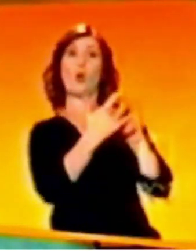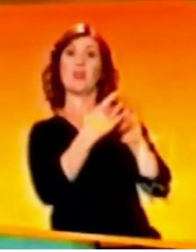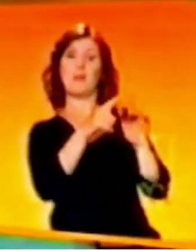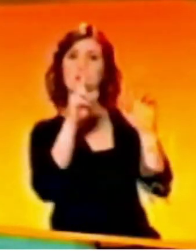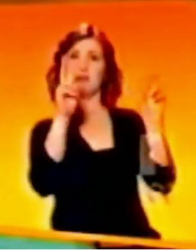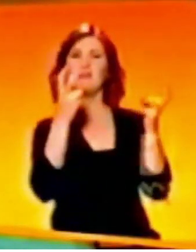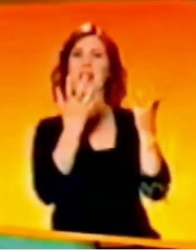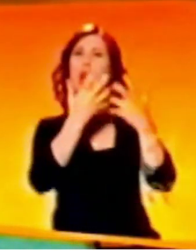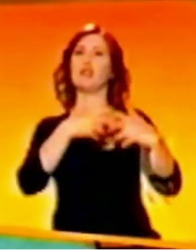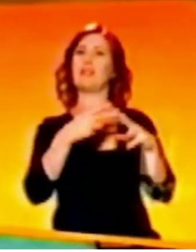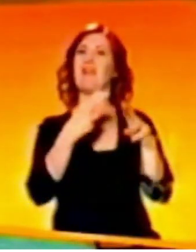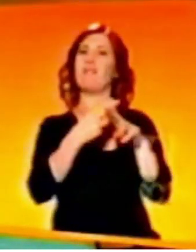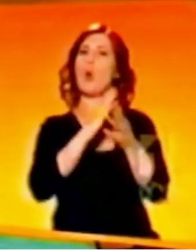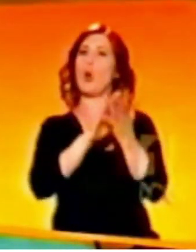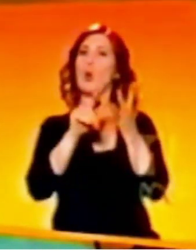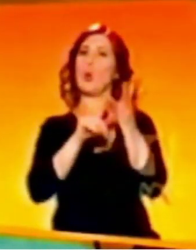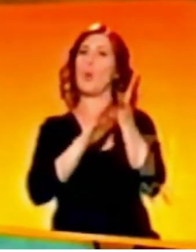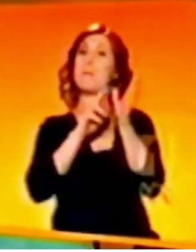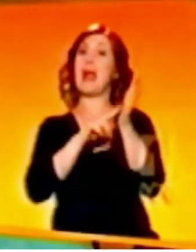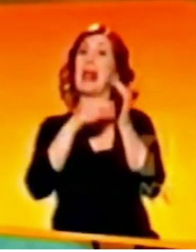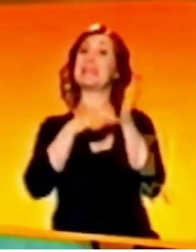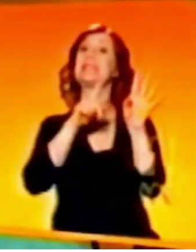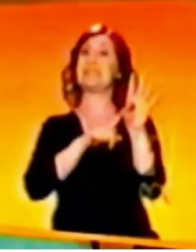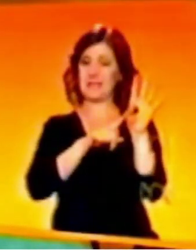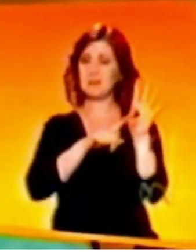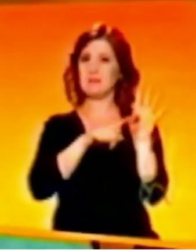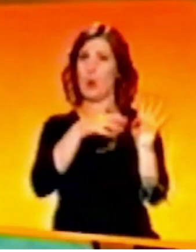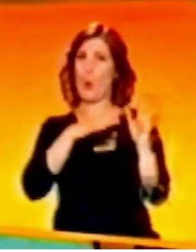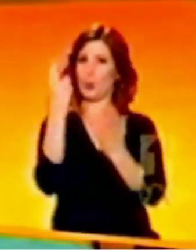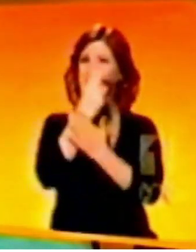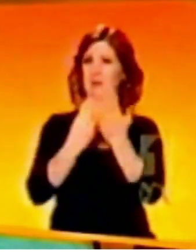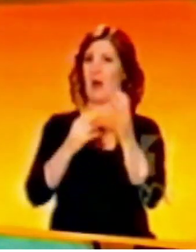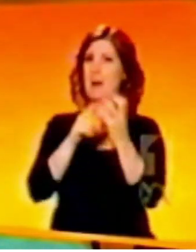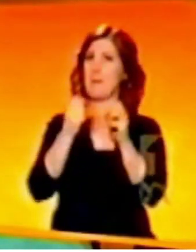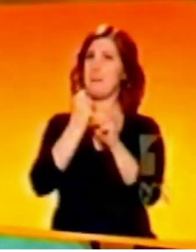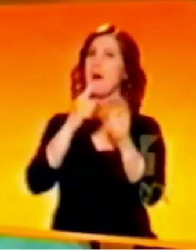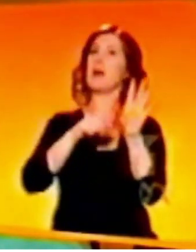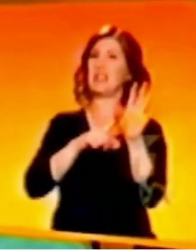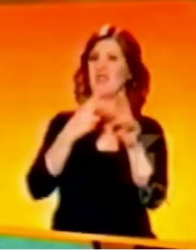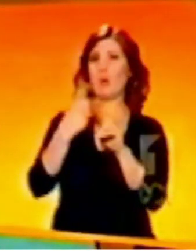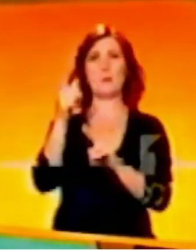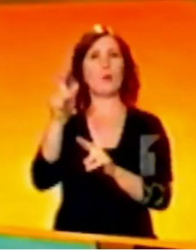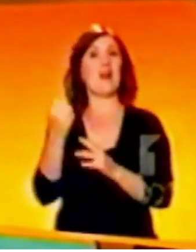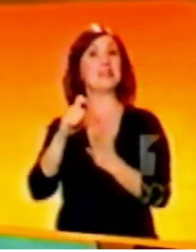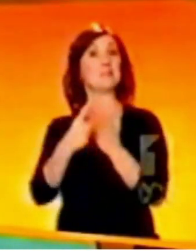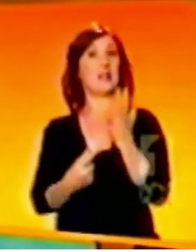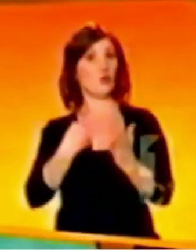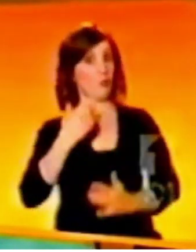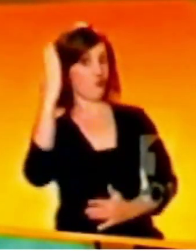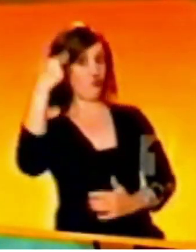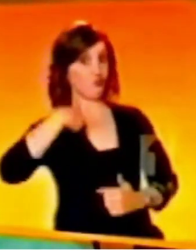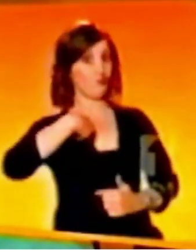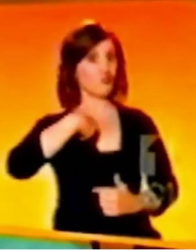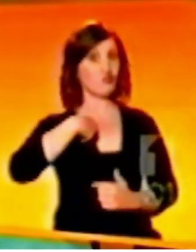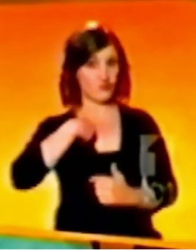Engineering for Humanity. Yep. And they wanted to design a motorised buggy for someone with a disability. And I said, I'll